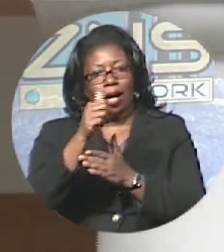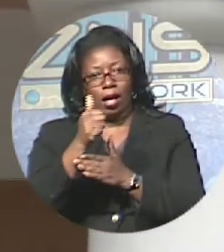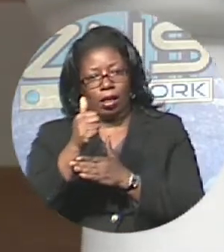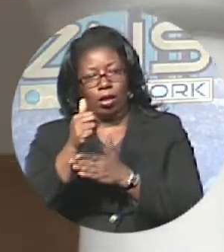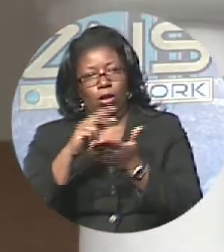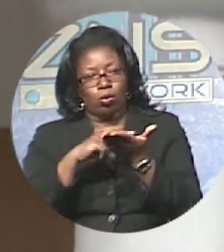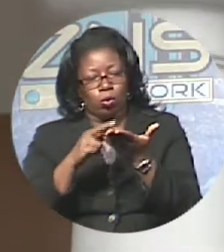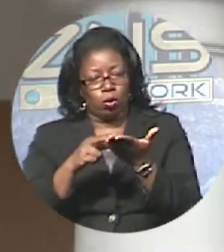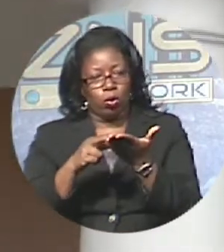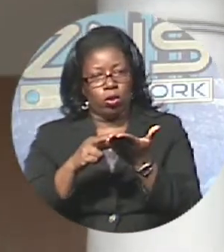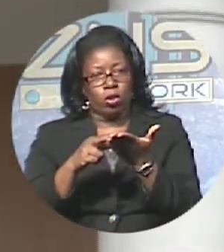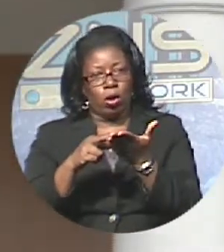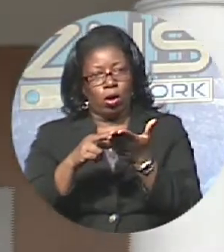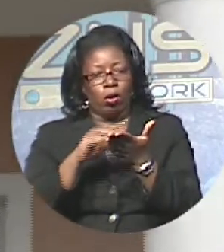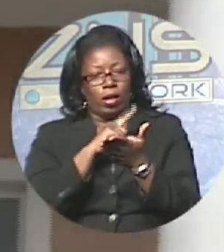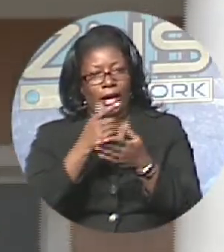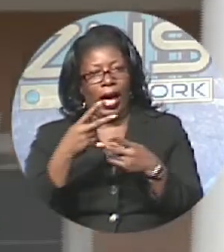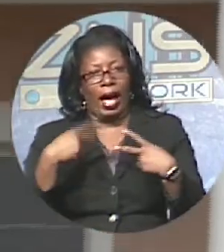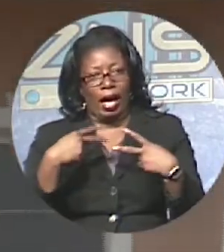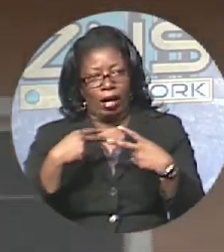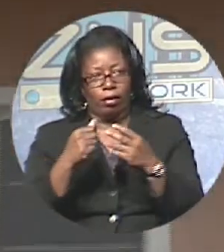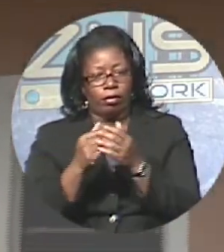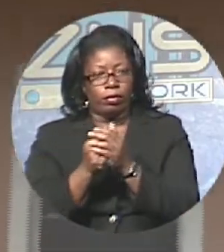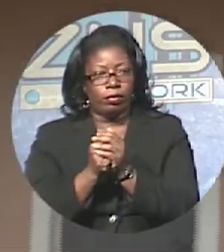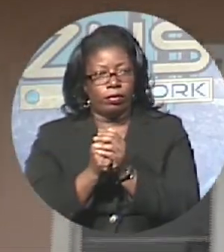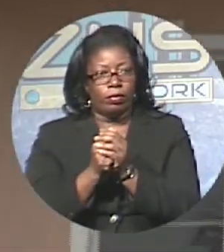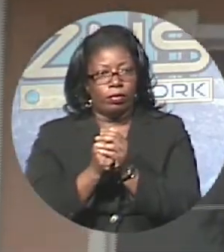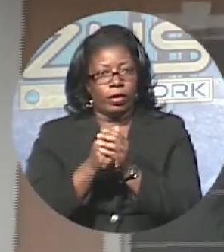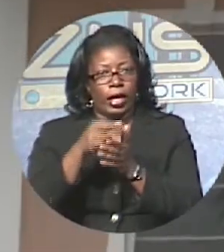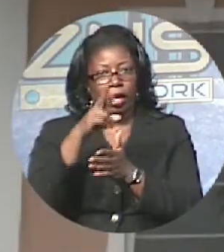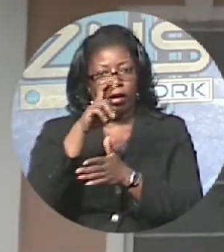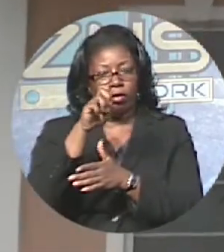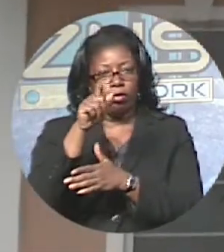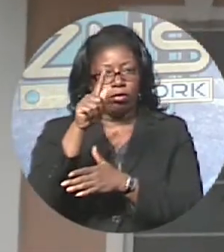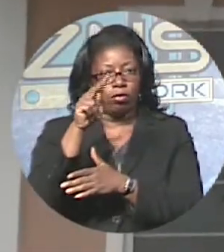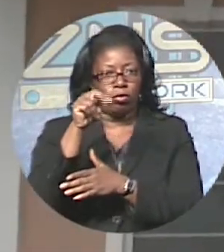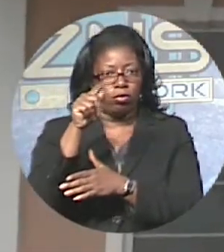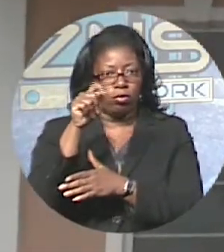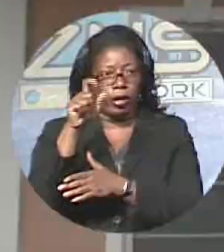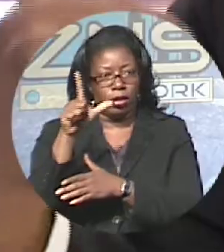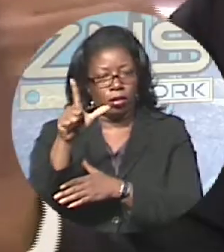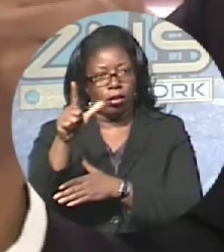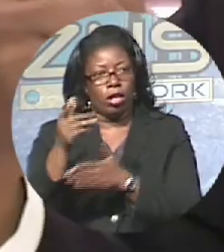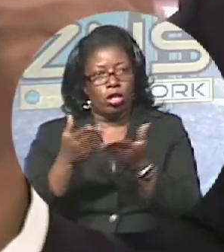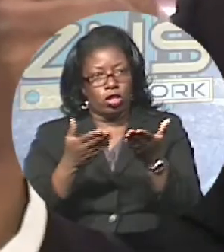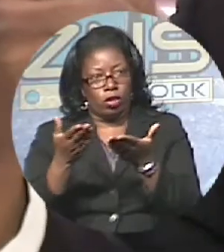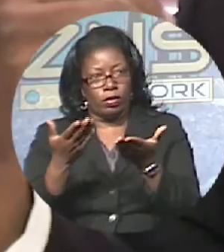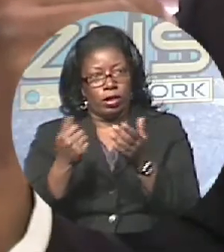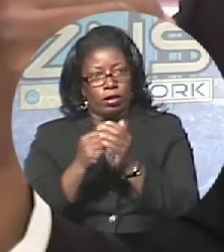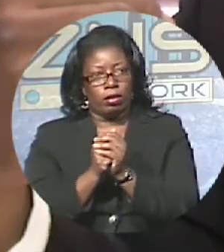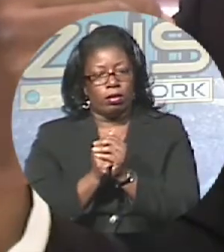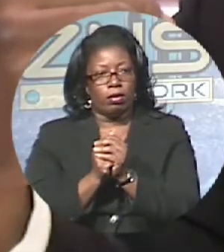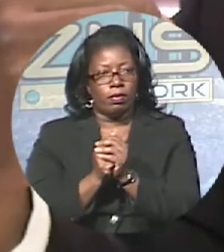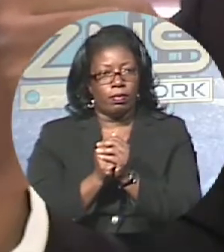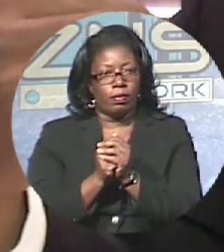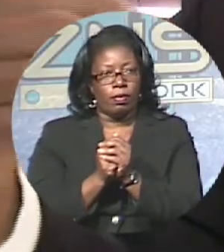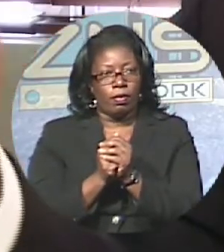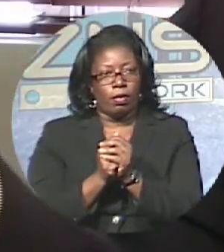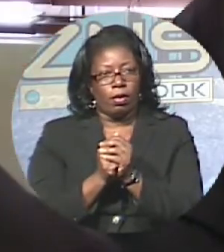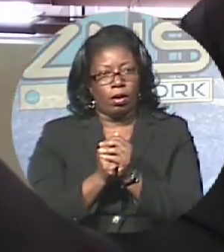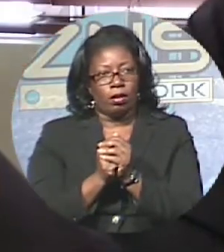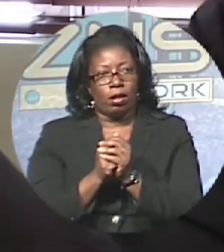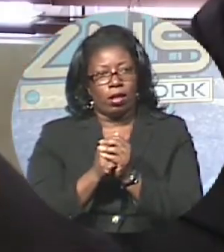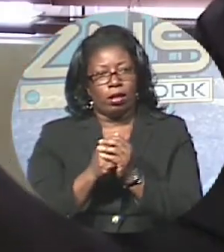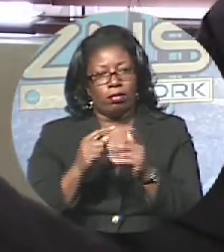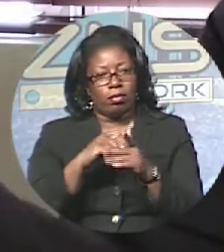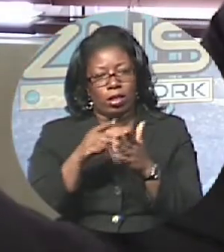rental fees, automatic banking machine rental, and offering cellular telephone top-up services. This is a challenge. We need